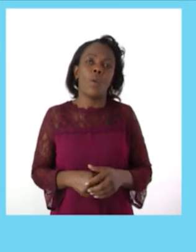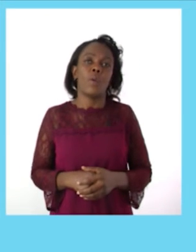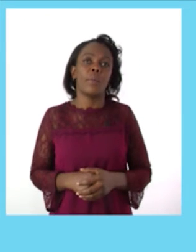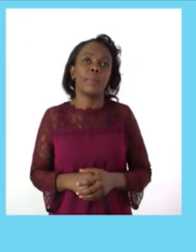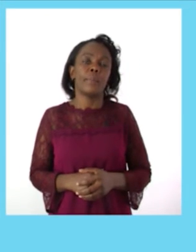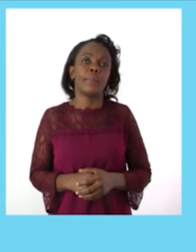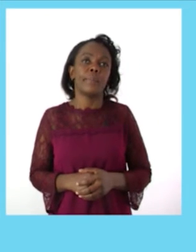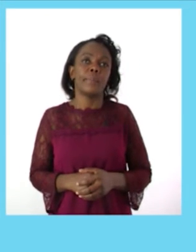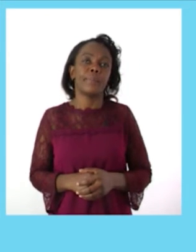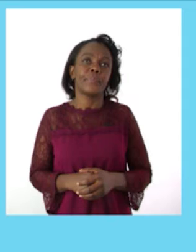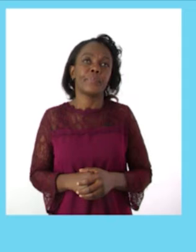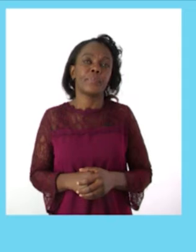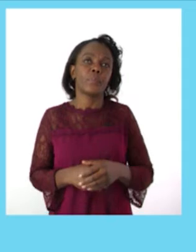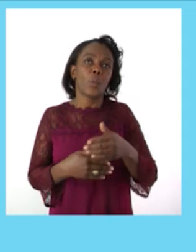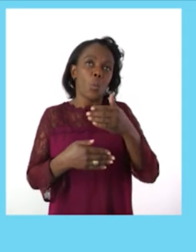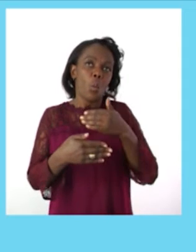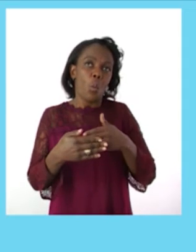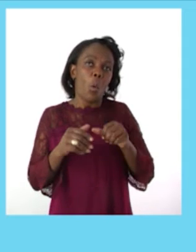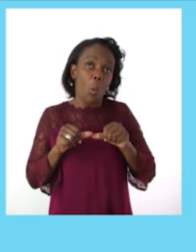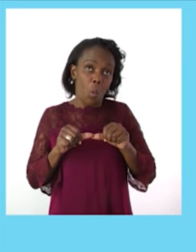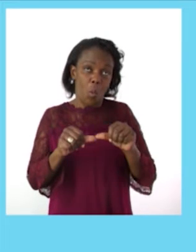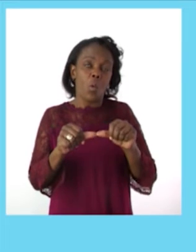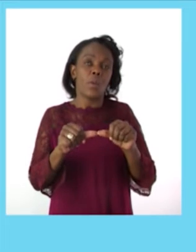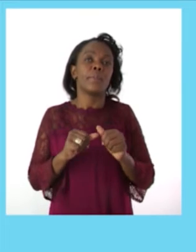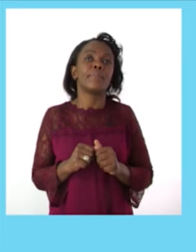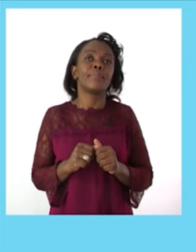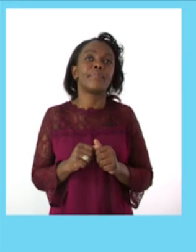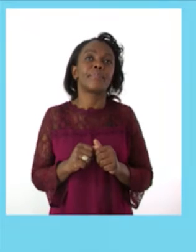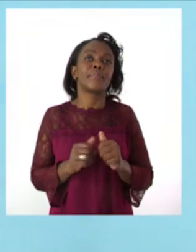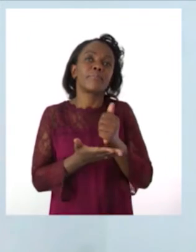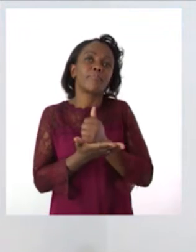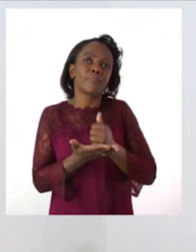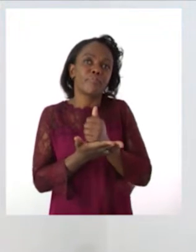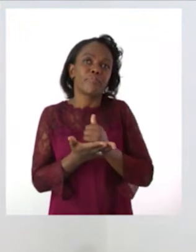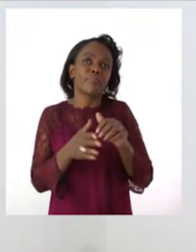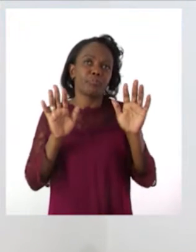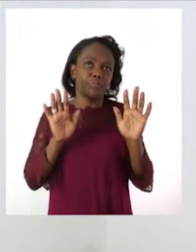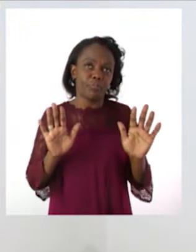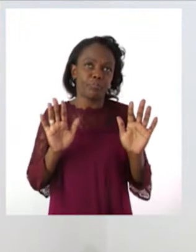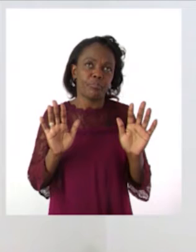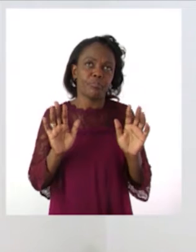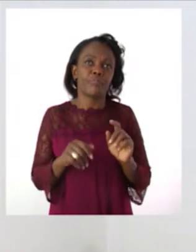Before I introduce the new topic which we are going to deal with today, let us sanitize our hands.